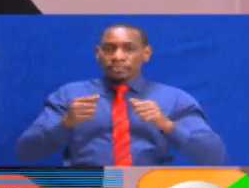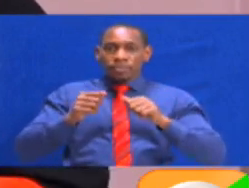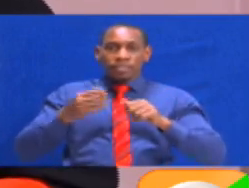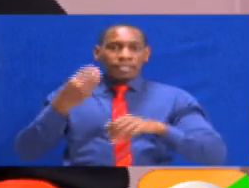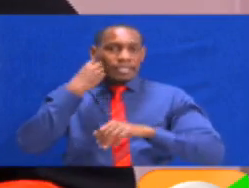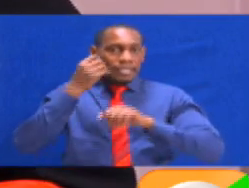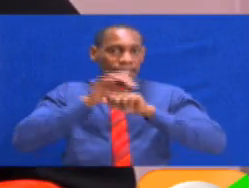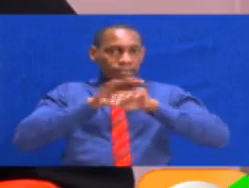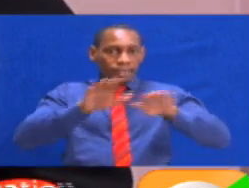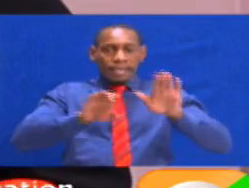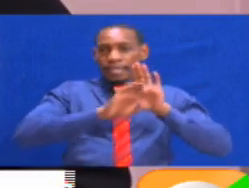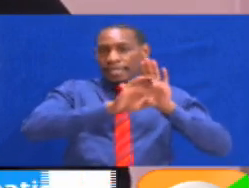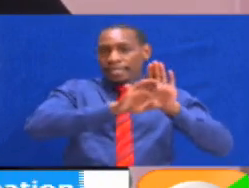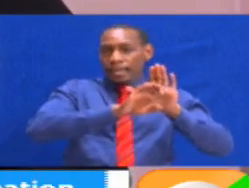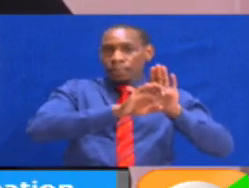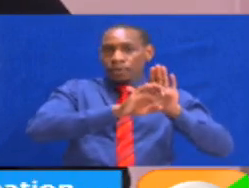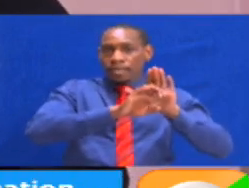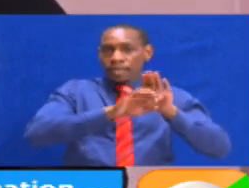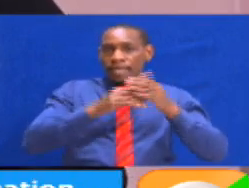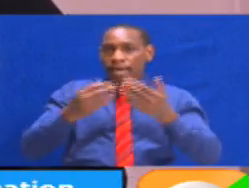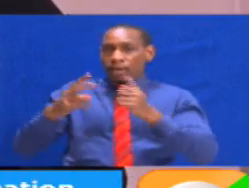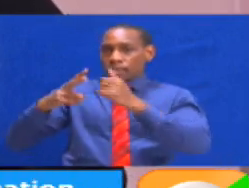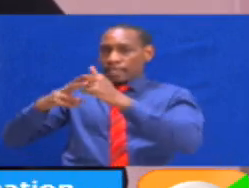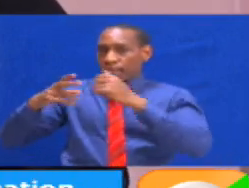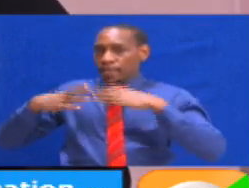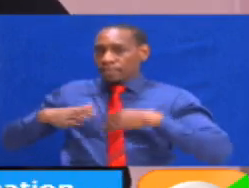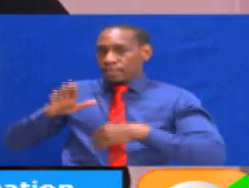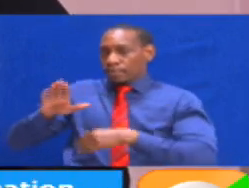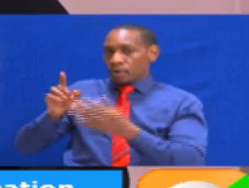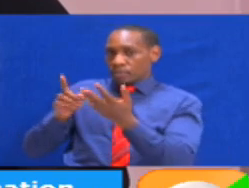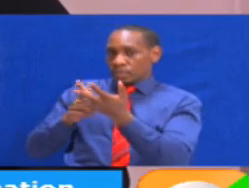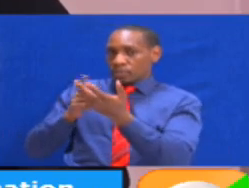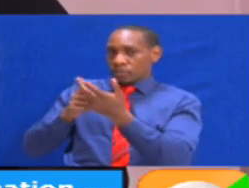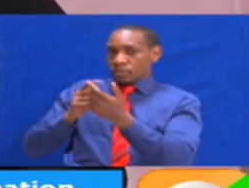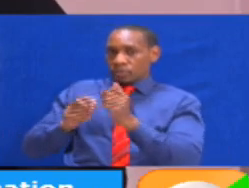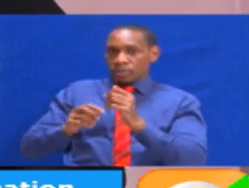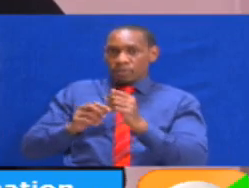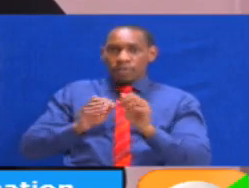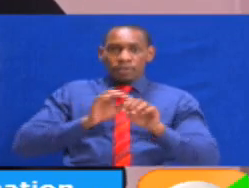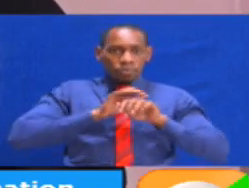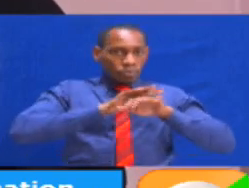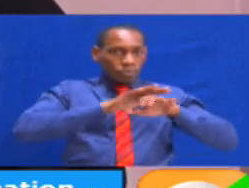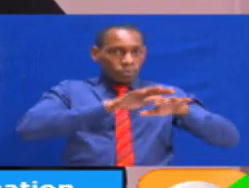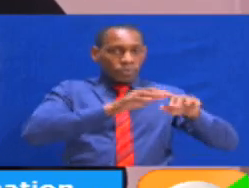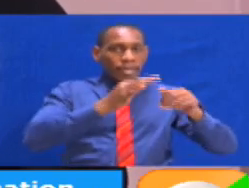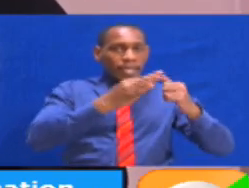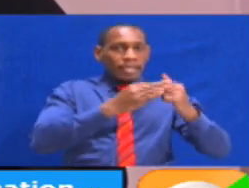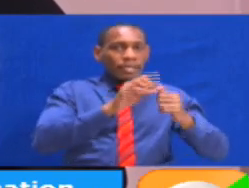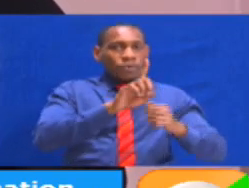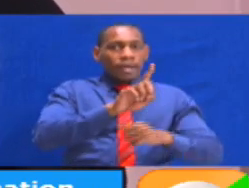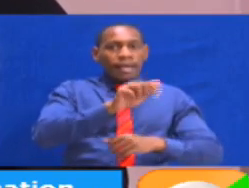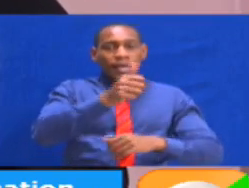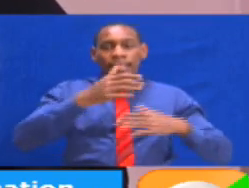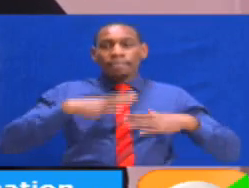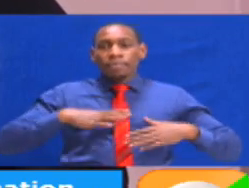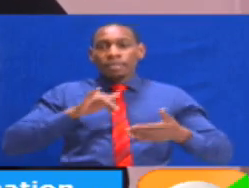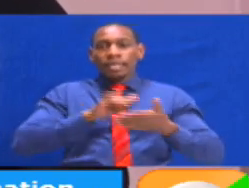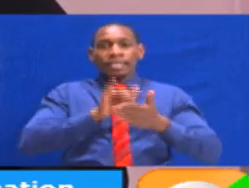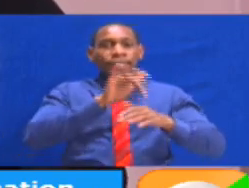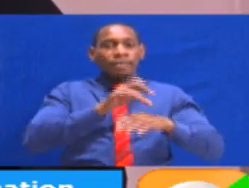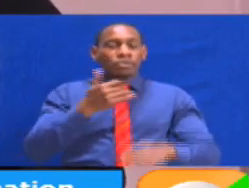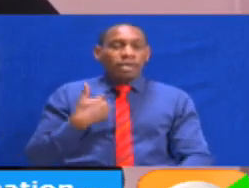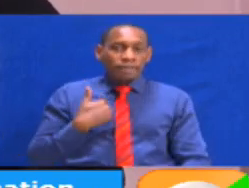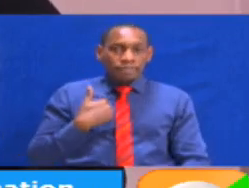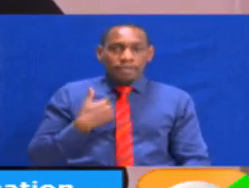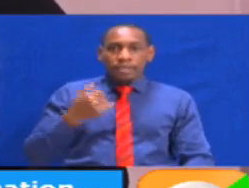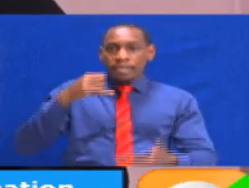the disease. For instance, I gave an example of how seven people in total accounted for 81 other people who got the disease, the